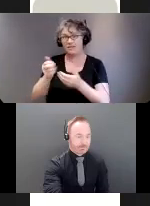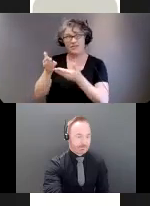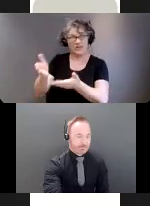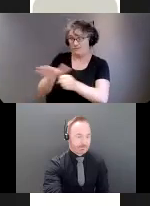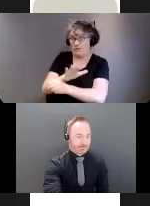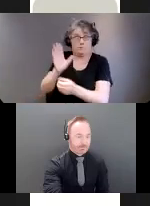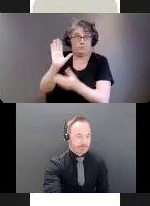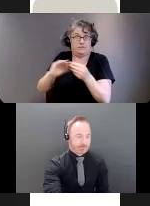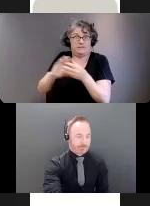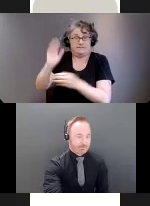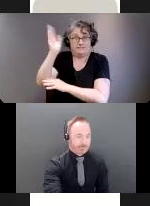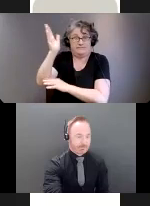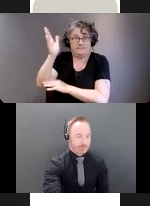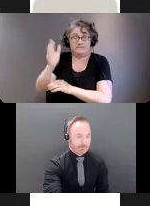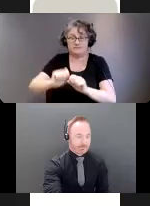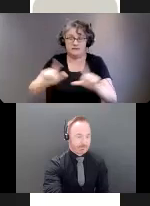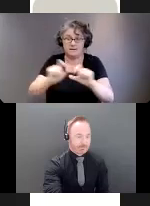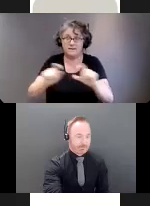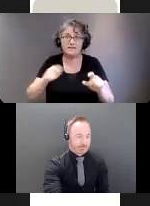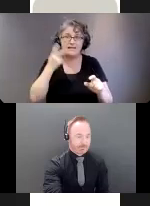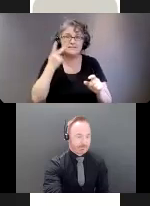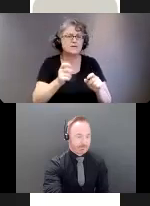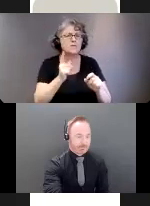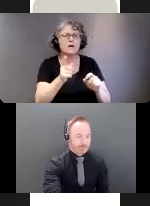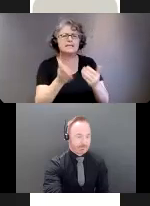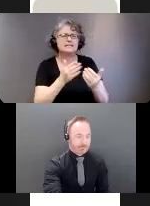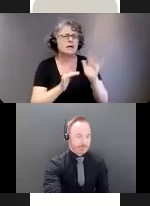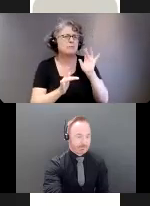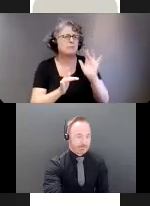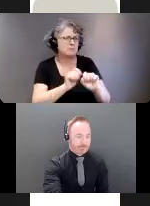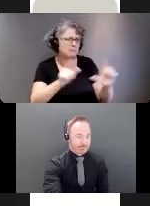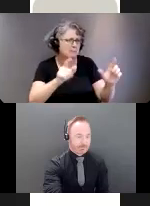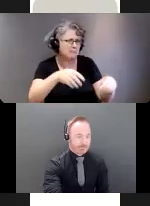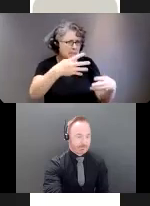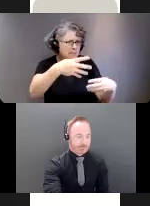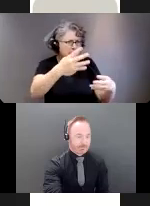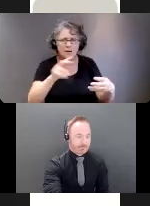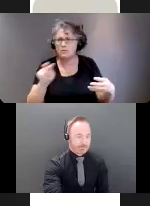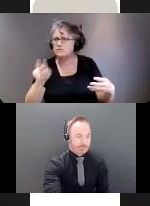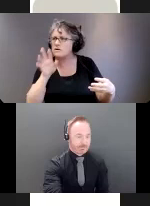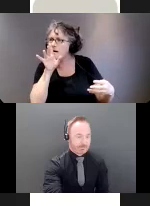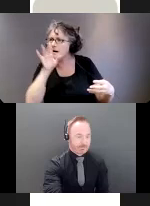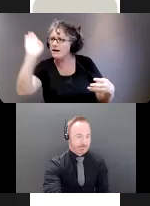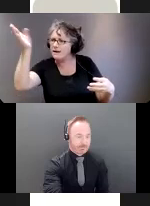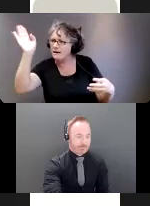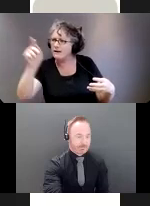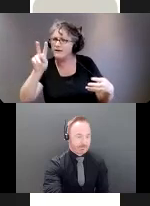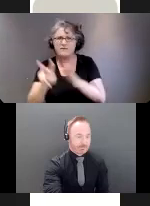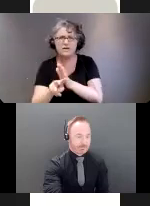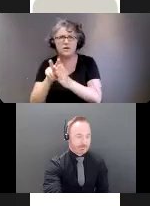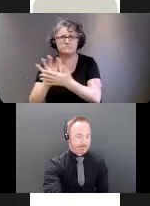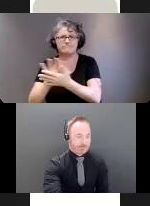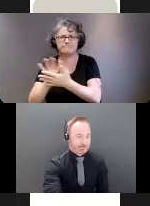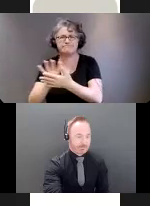view his slides on one side and automatically watch the presentation and the video of